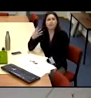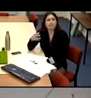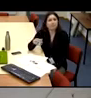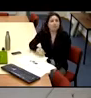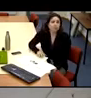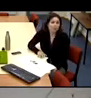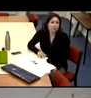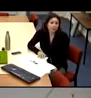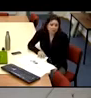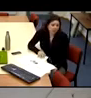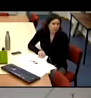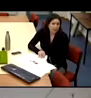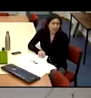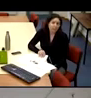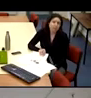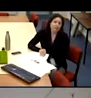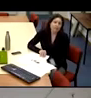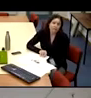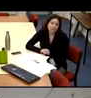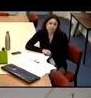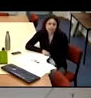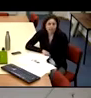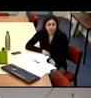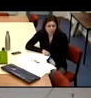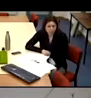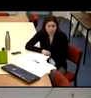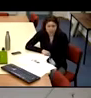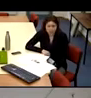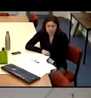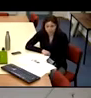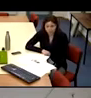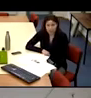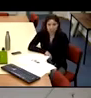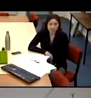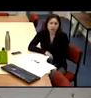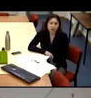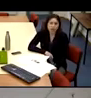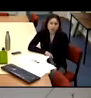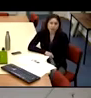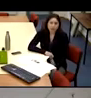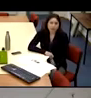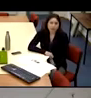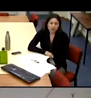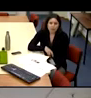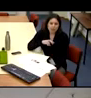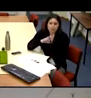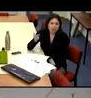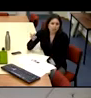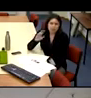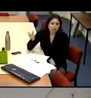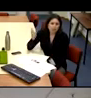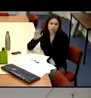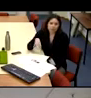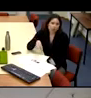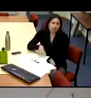give the effect of what it would have been like, perhaps, to have been on the Tampa and sheltering in these cargo containers while, you know, it was